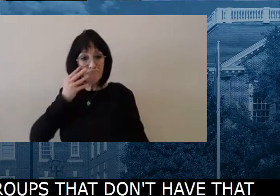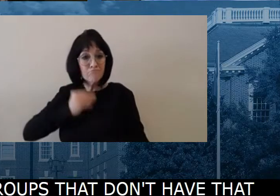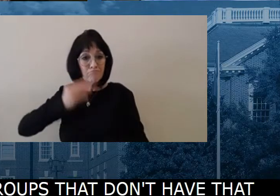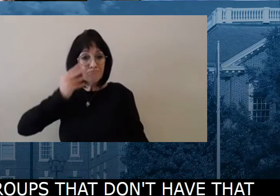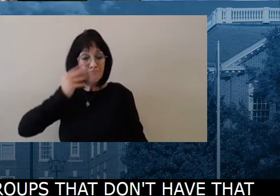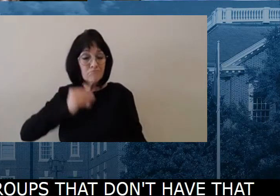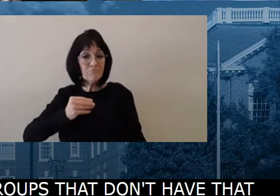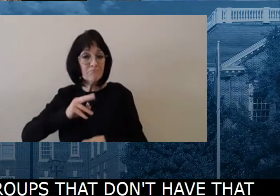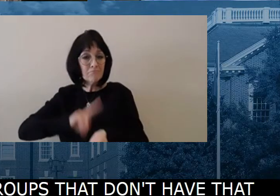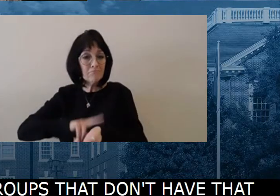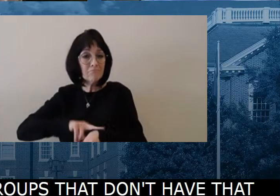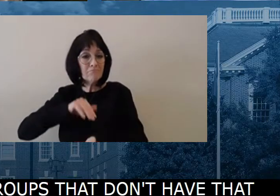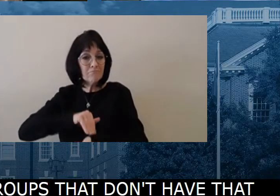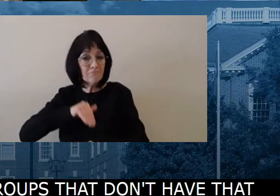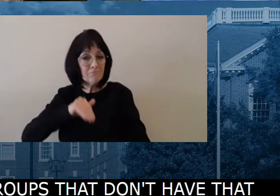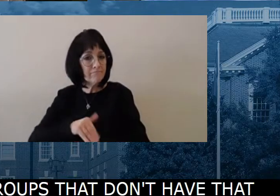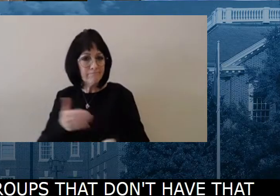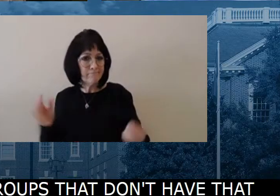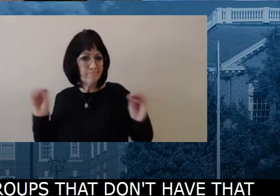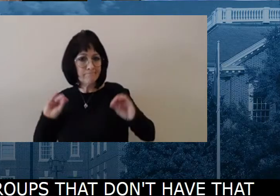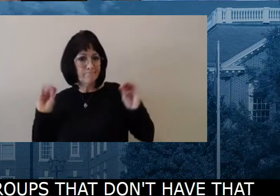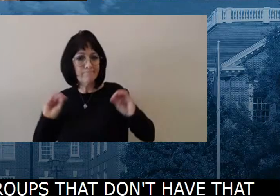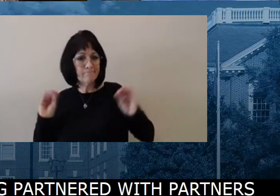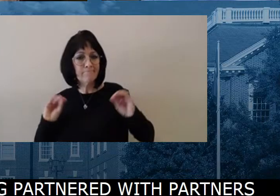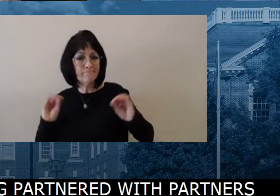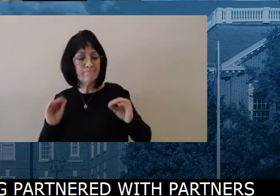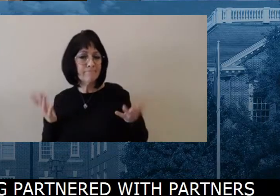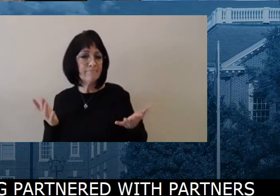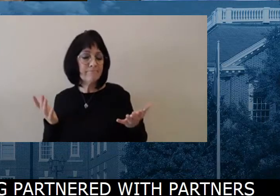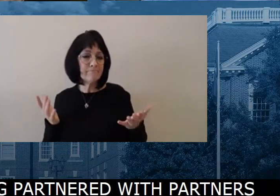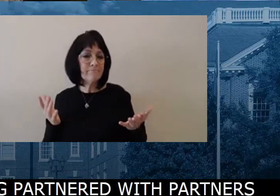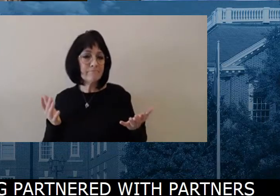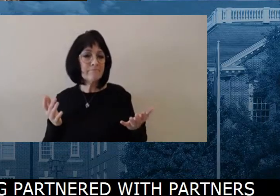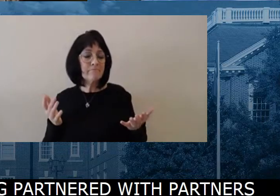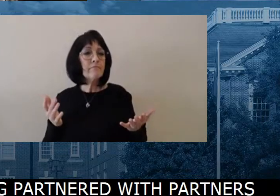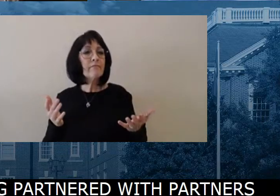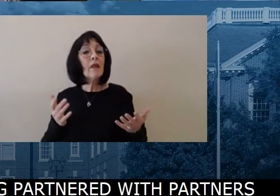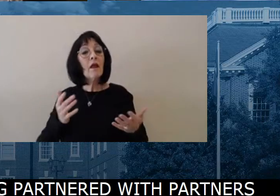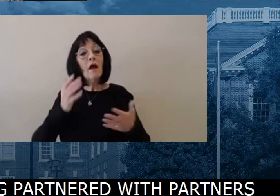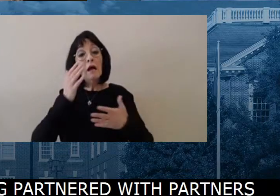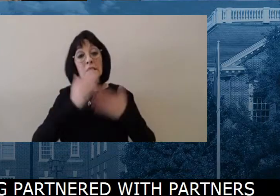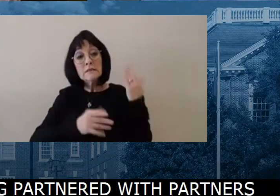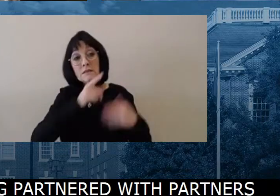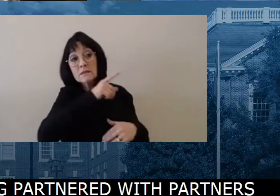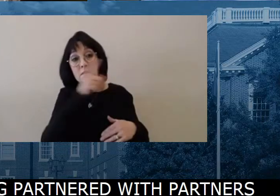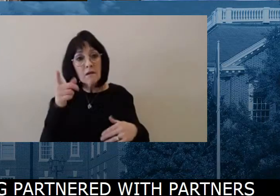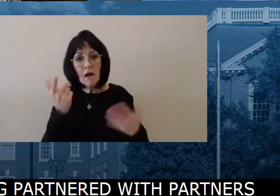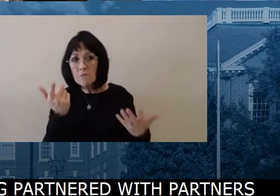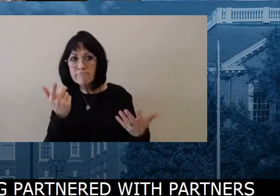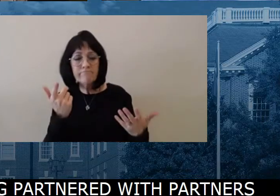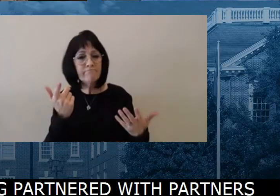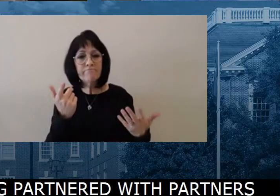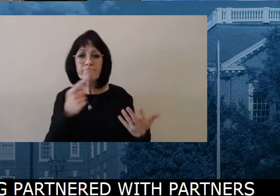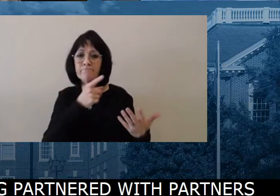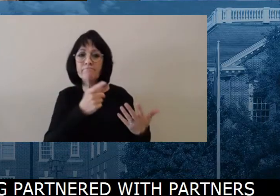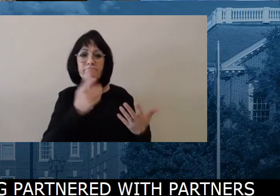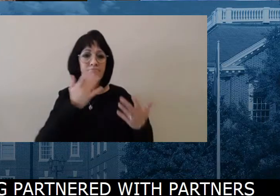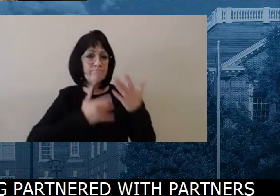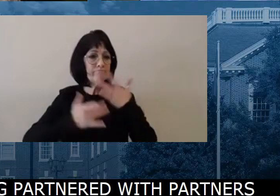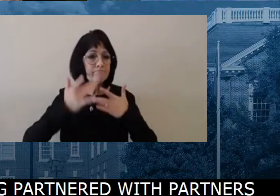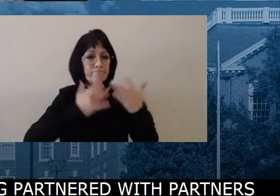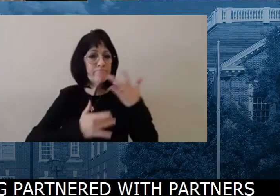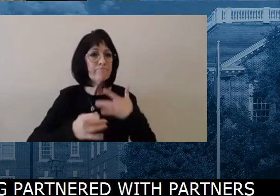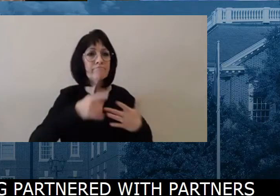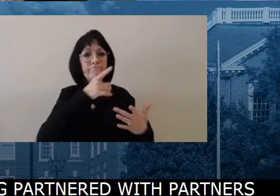or we're also looking at, for those who can't find a vaccination opportunity, a larger event